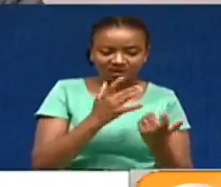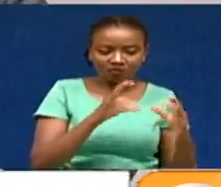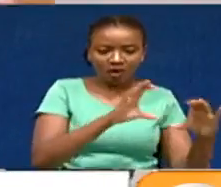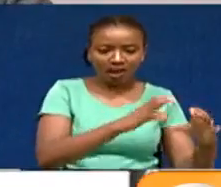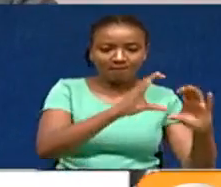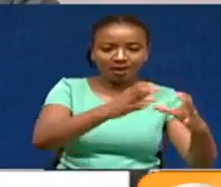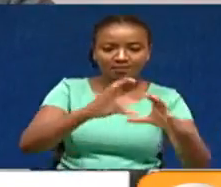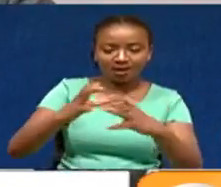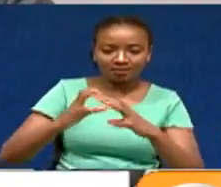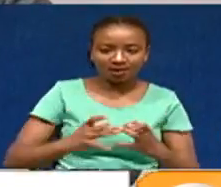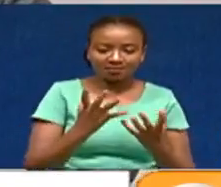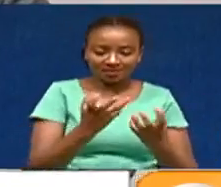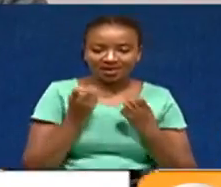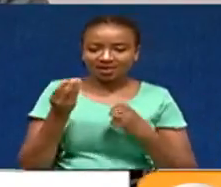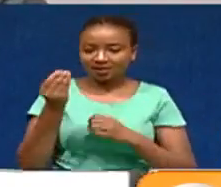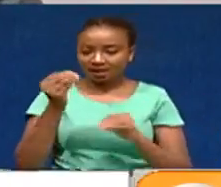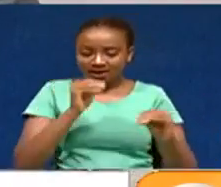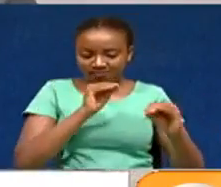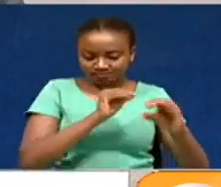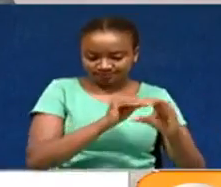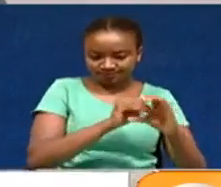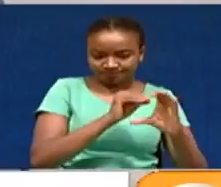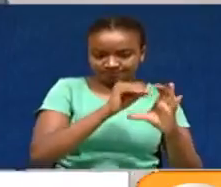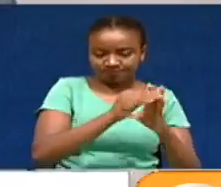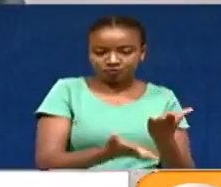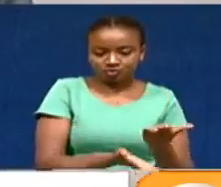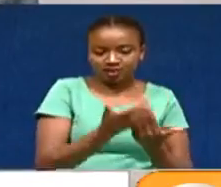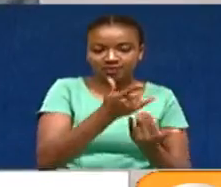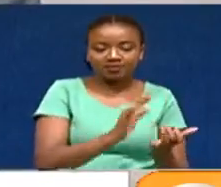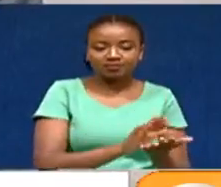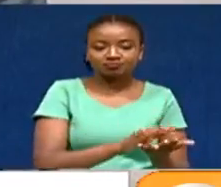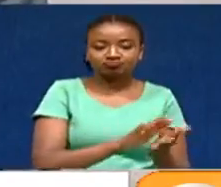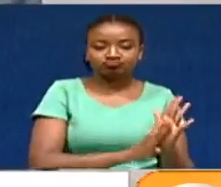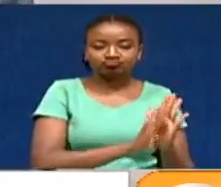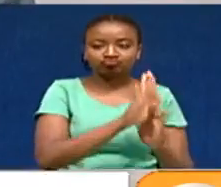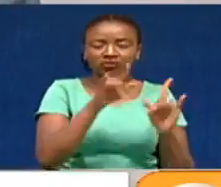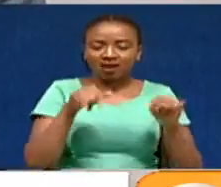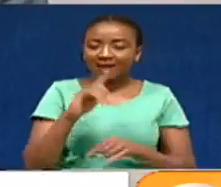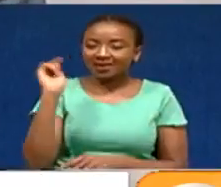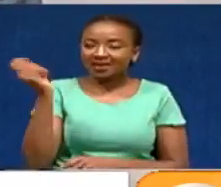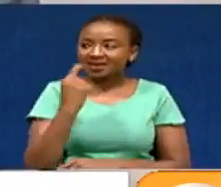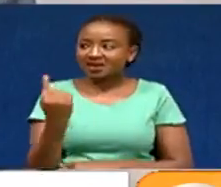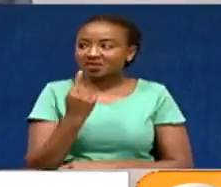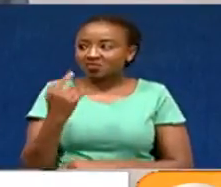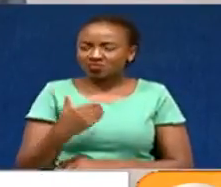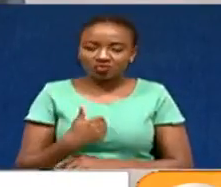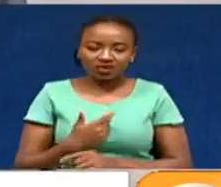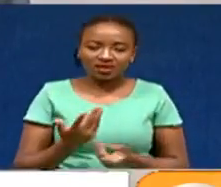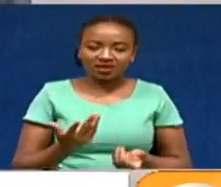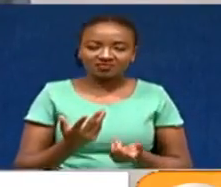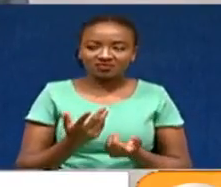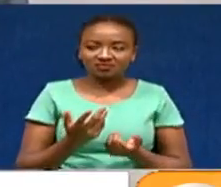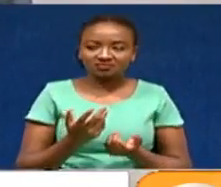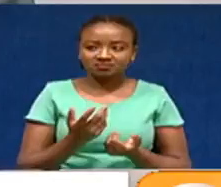the clubs need investment. And to do that, they need to be incorporated as limited companies. And in Kenya, we already have the Companies Act around